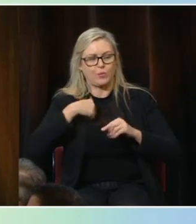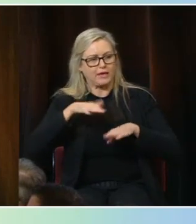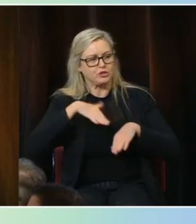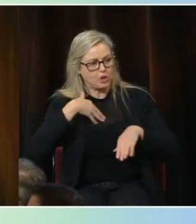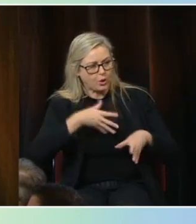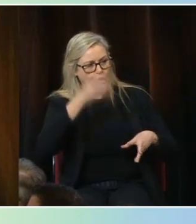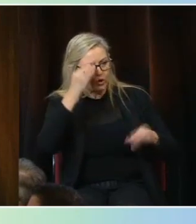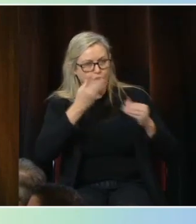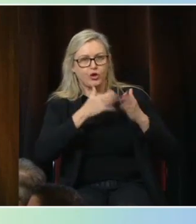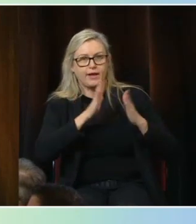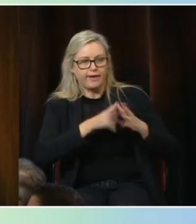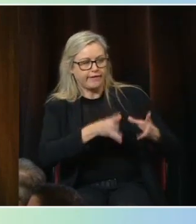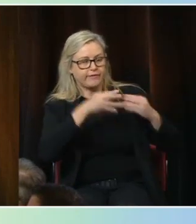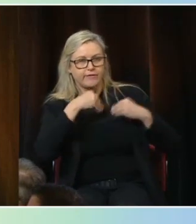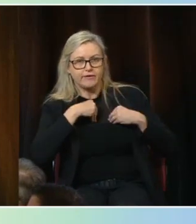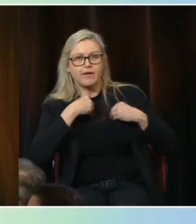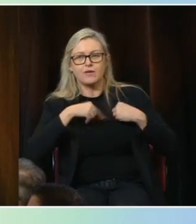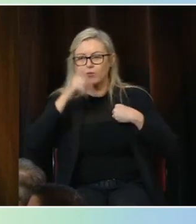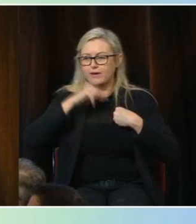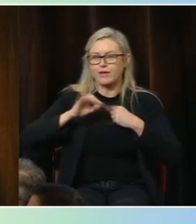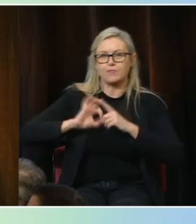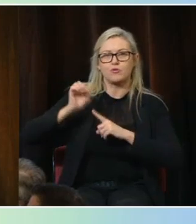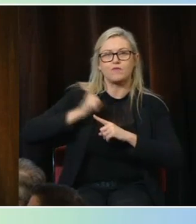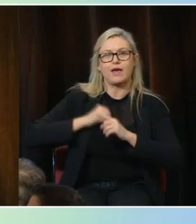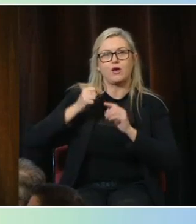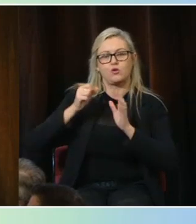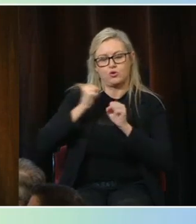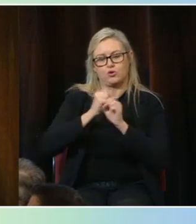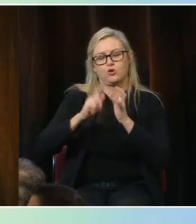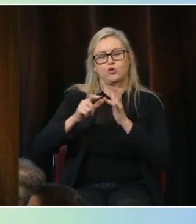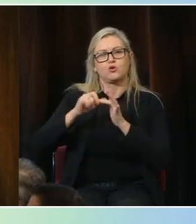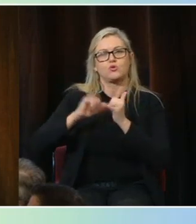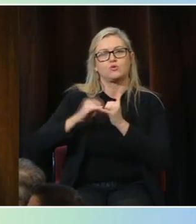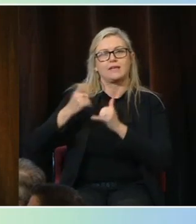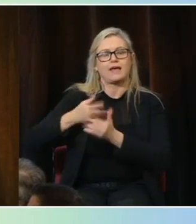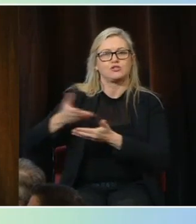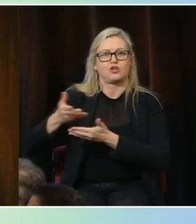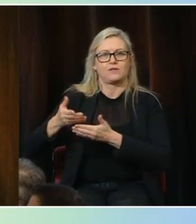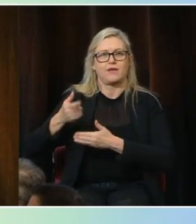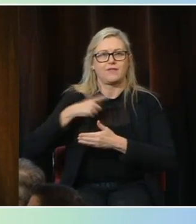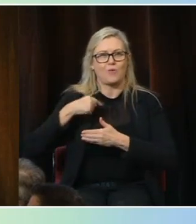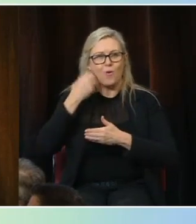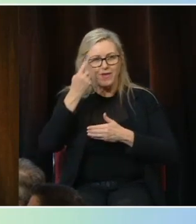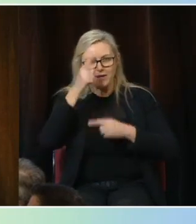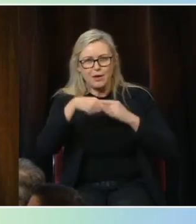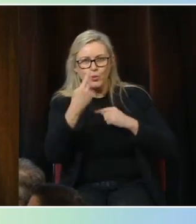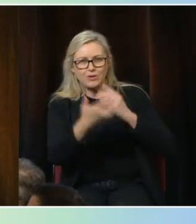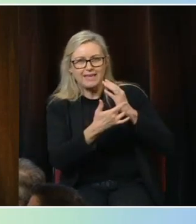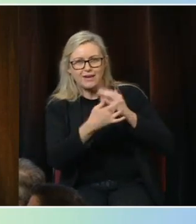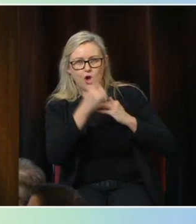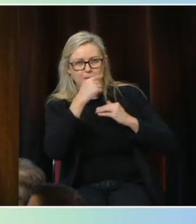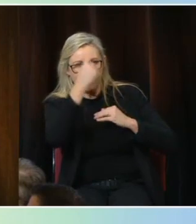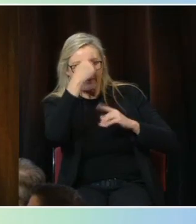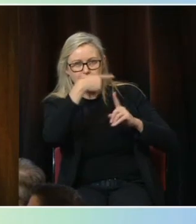to deliver better and cheaper goods and services this is why I find myself increasingly aligning with the Techno optimists about the transformative